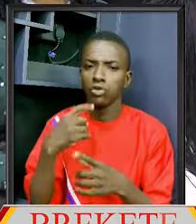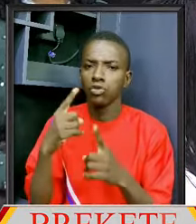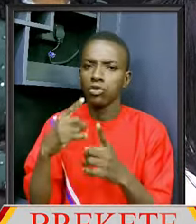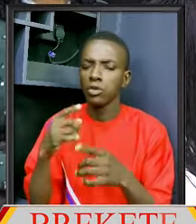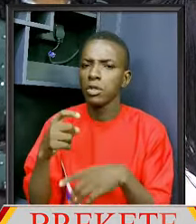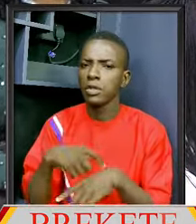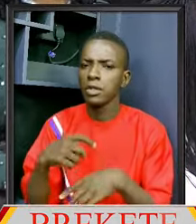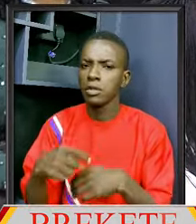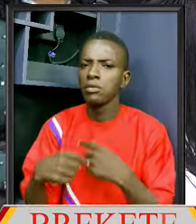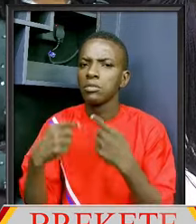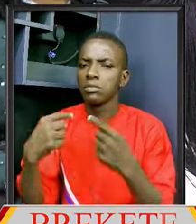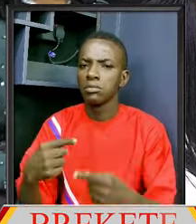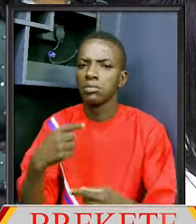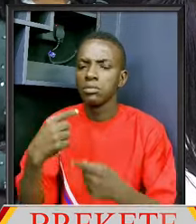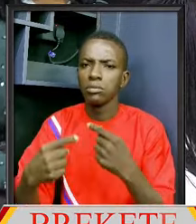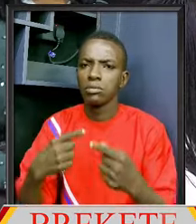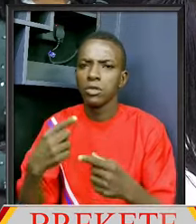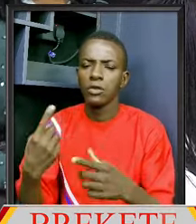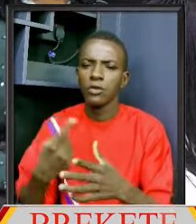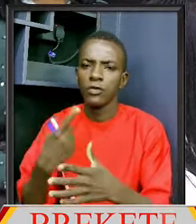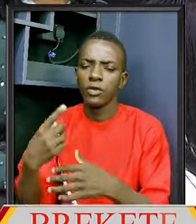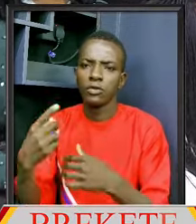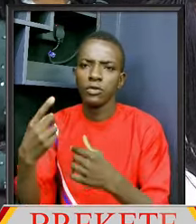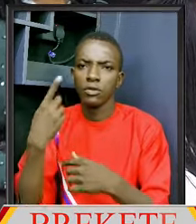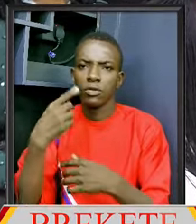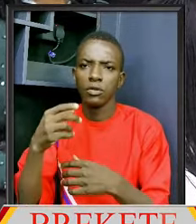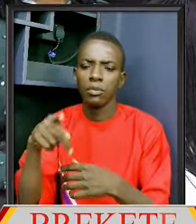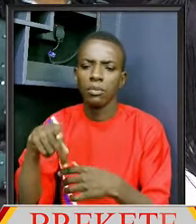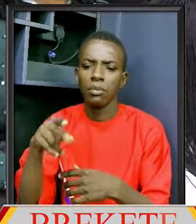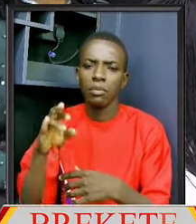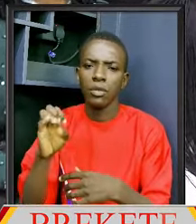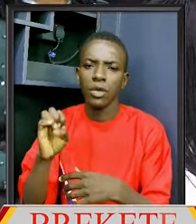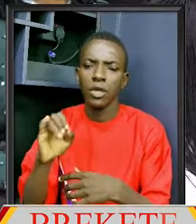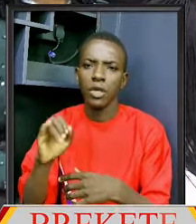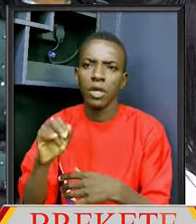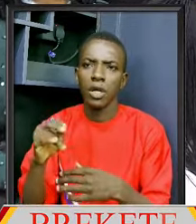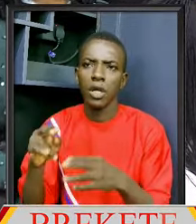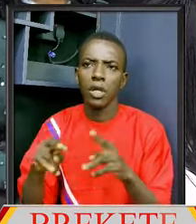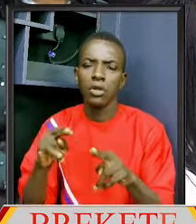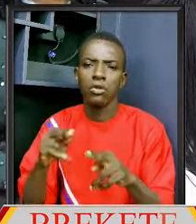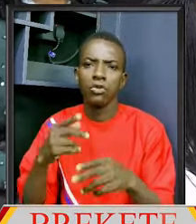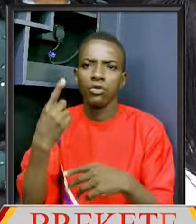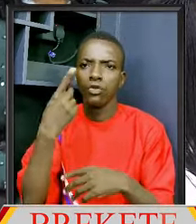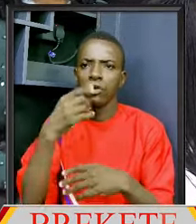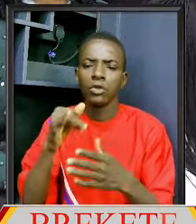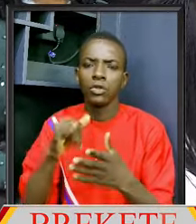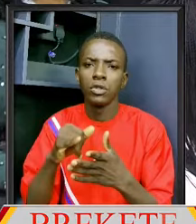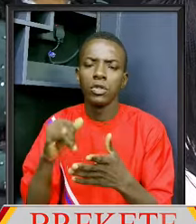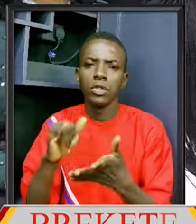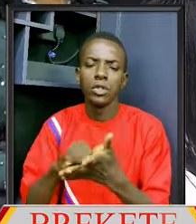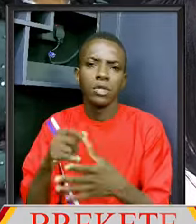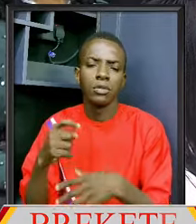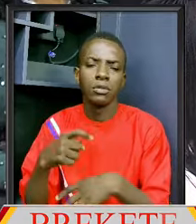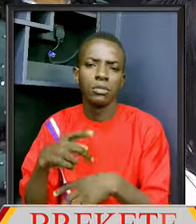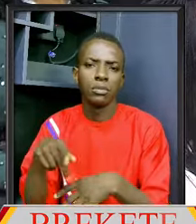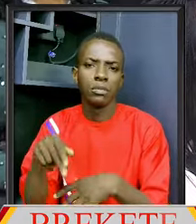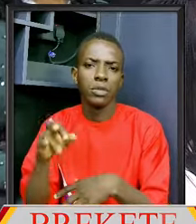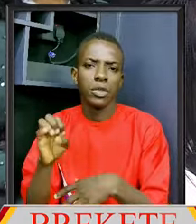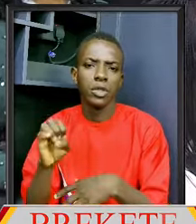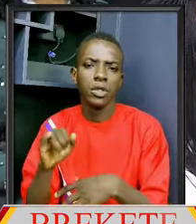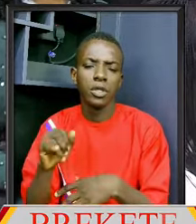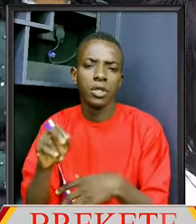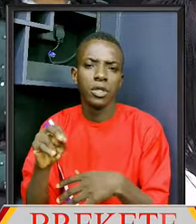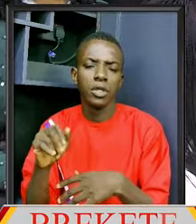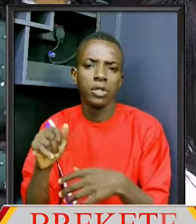talk them as time they go. The first phase we they call them pre-analytical phase. Now that pre-analytical